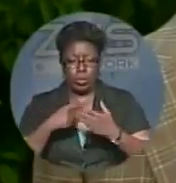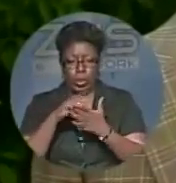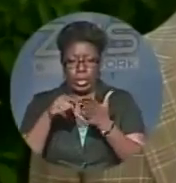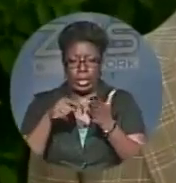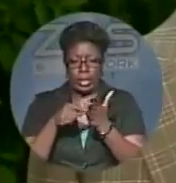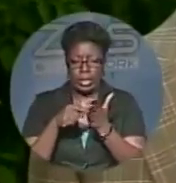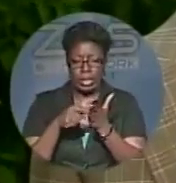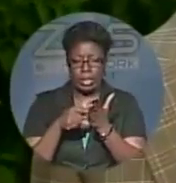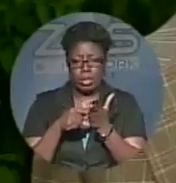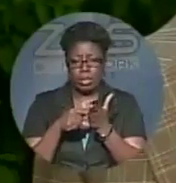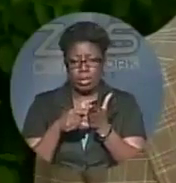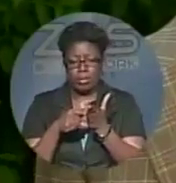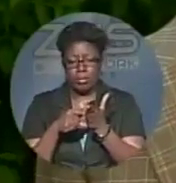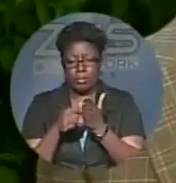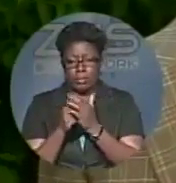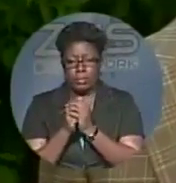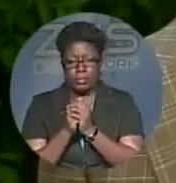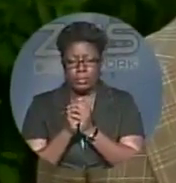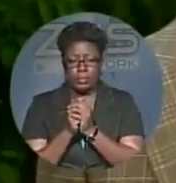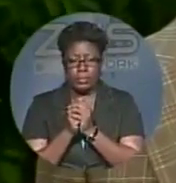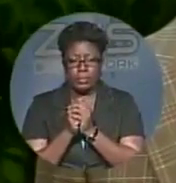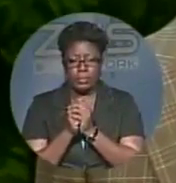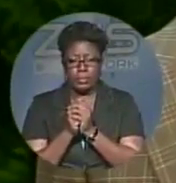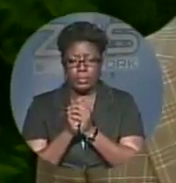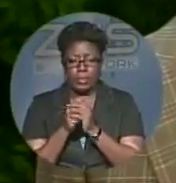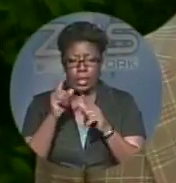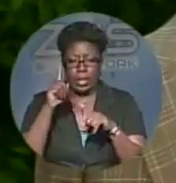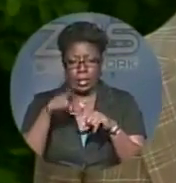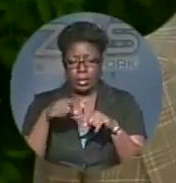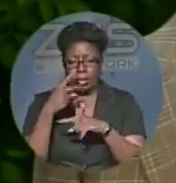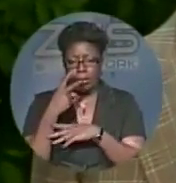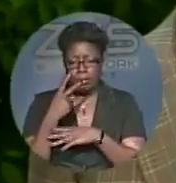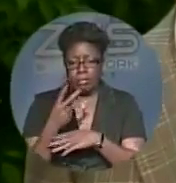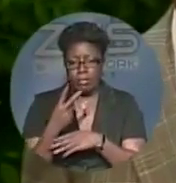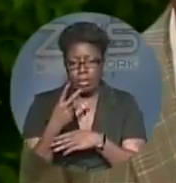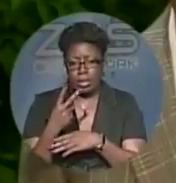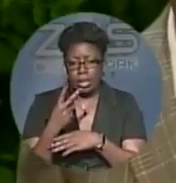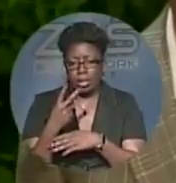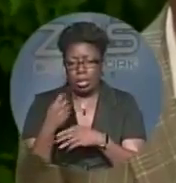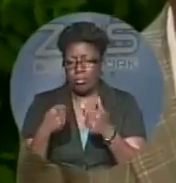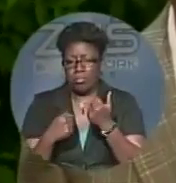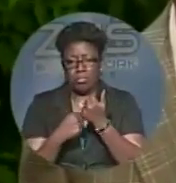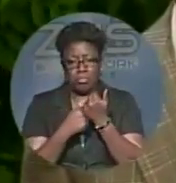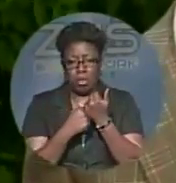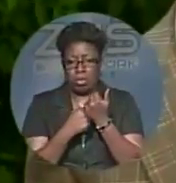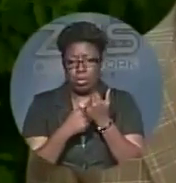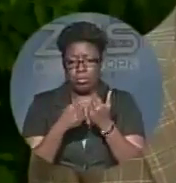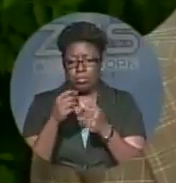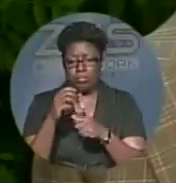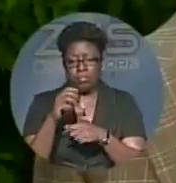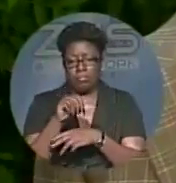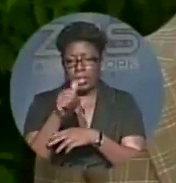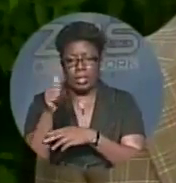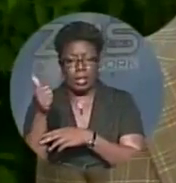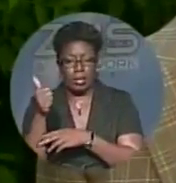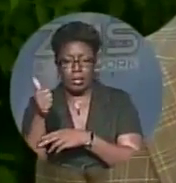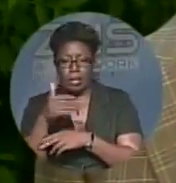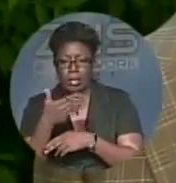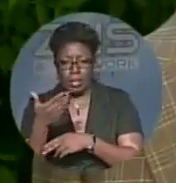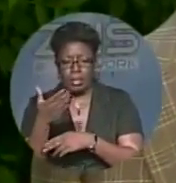a very successful endeavor. I can't see us sponsoring anything else where we would get any better